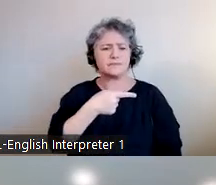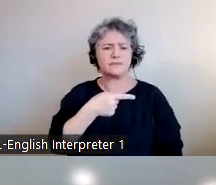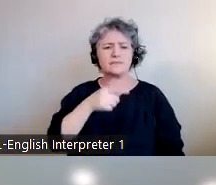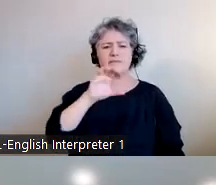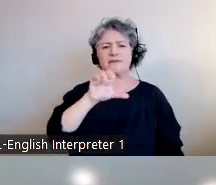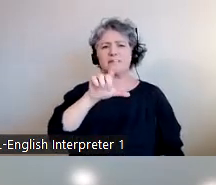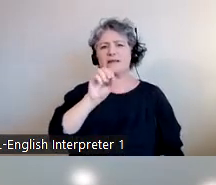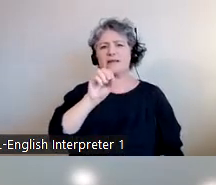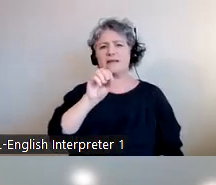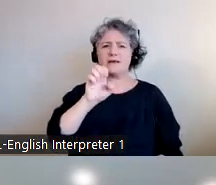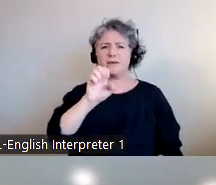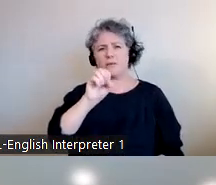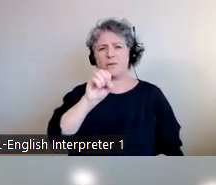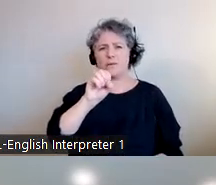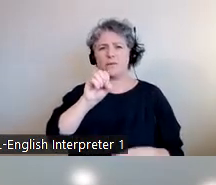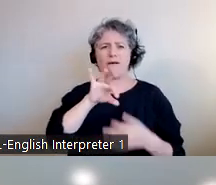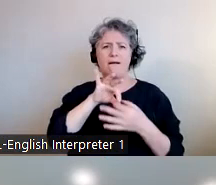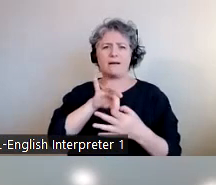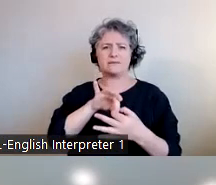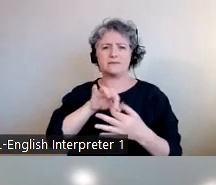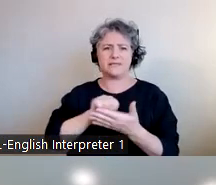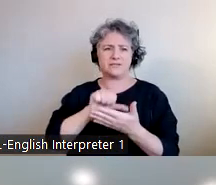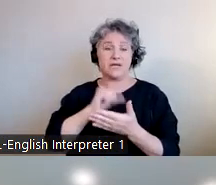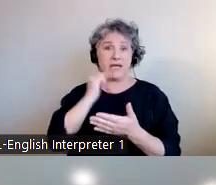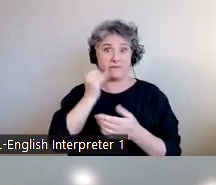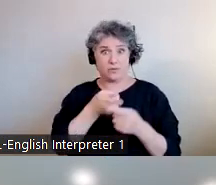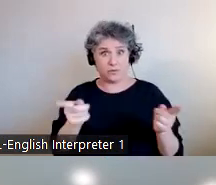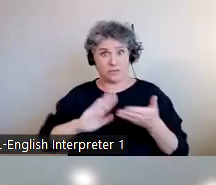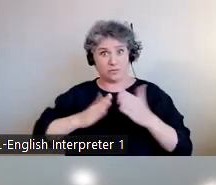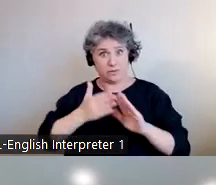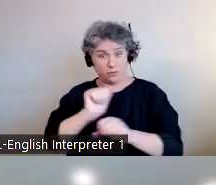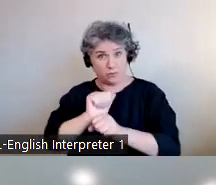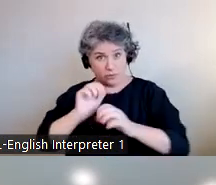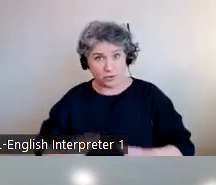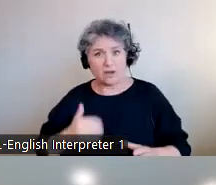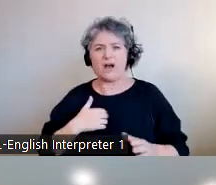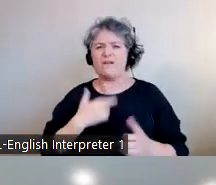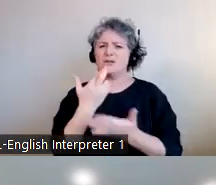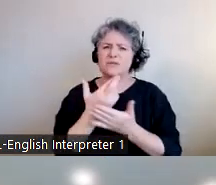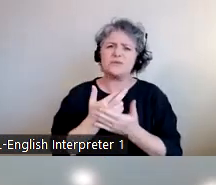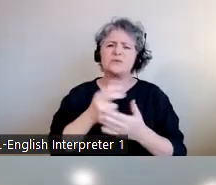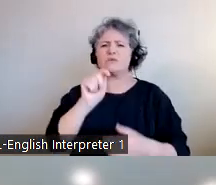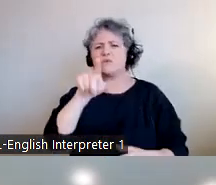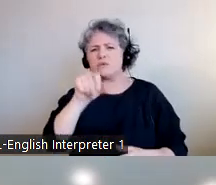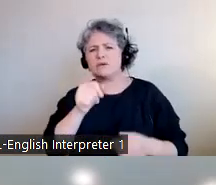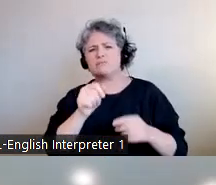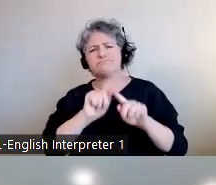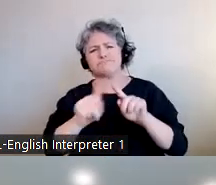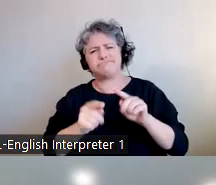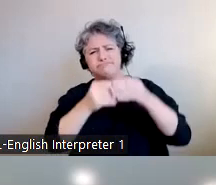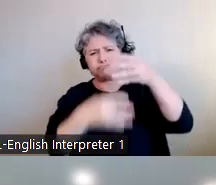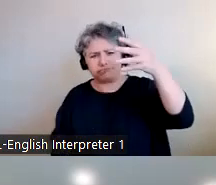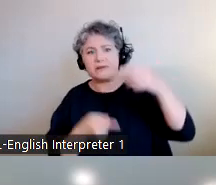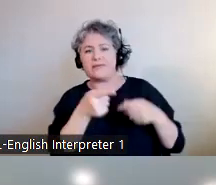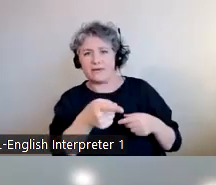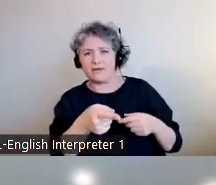this is where, if you're a community worker, you will find a range of trainings and tools to support you in your work. This is where you'll find our